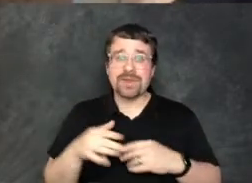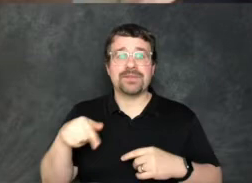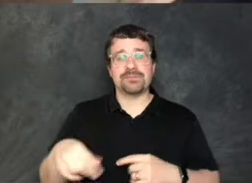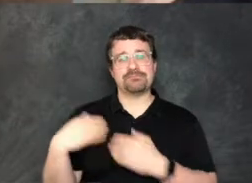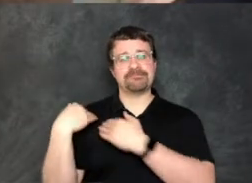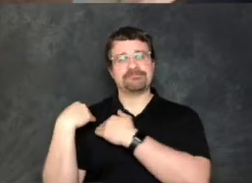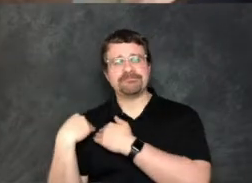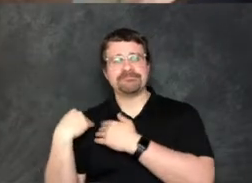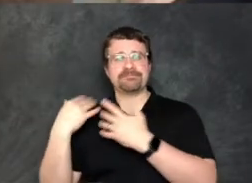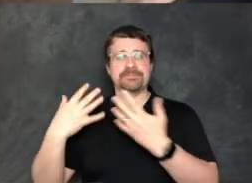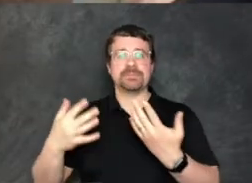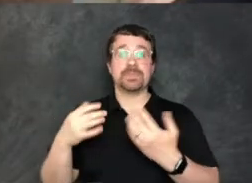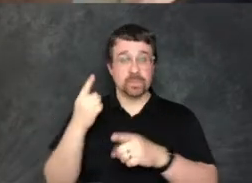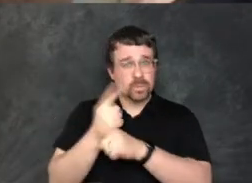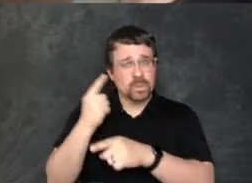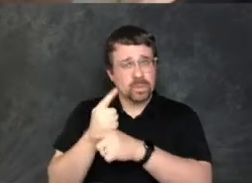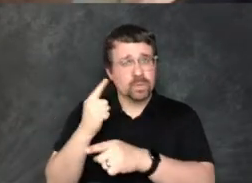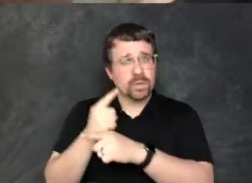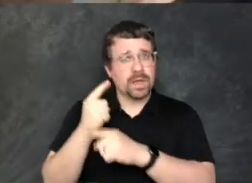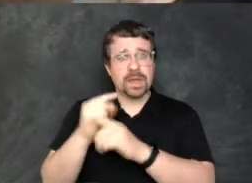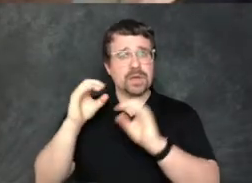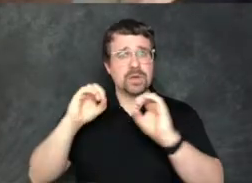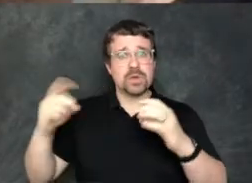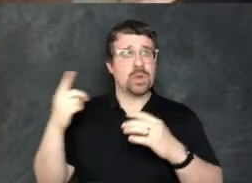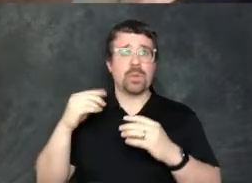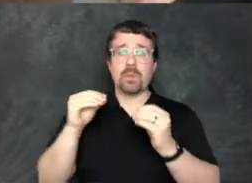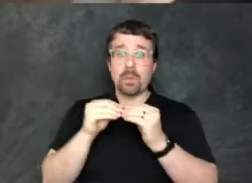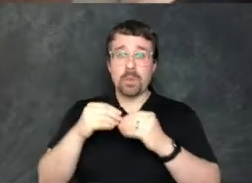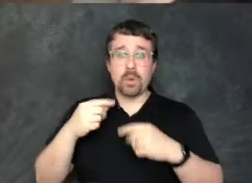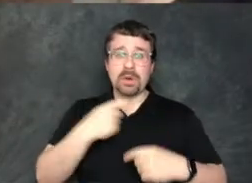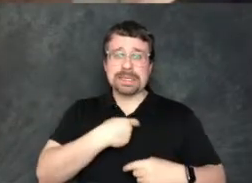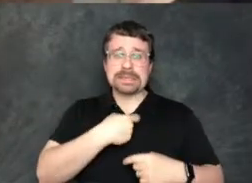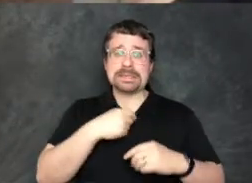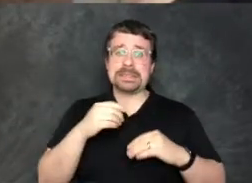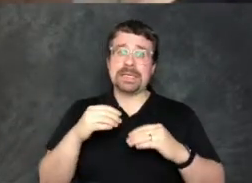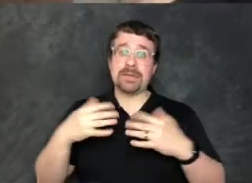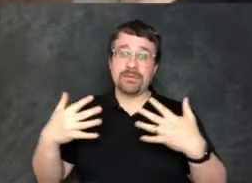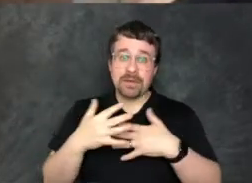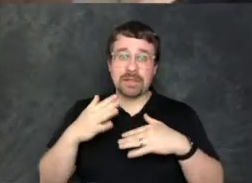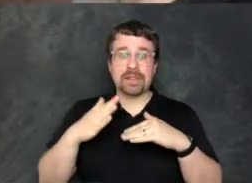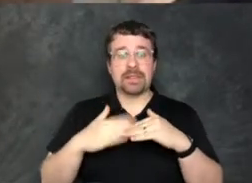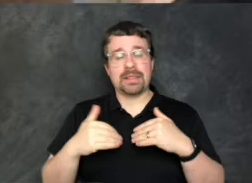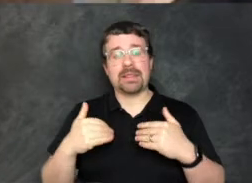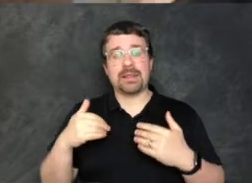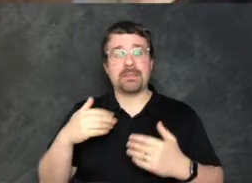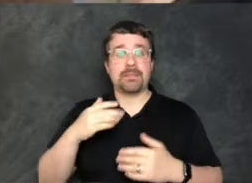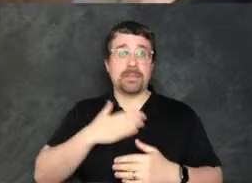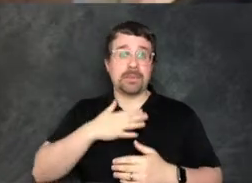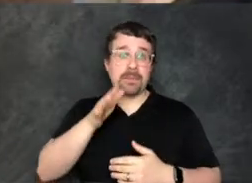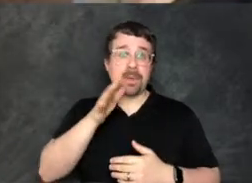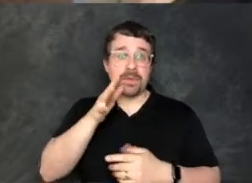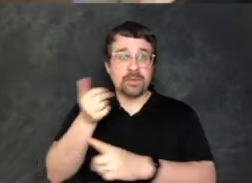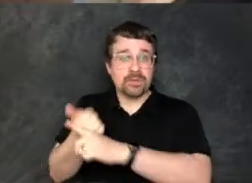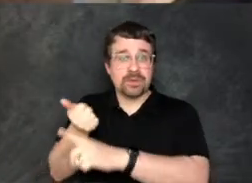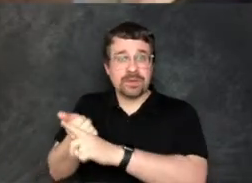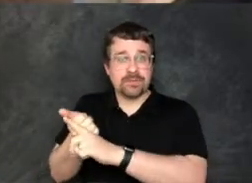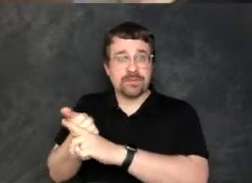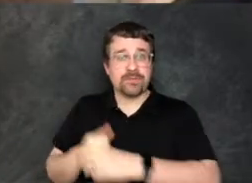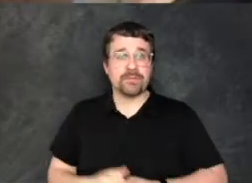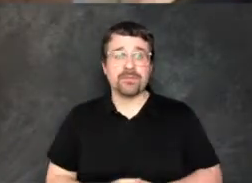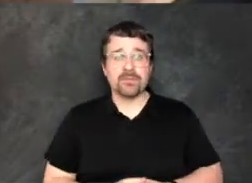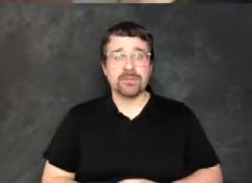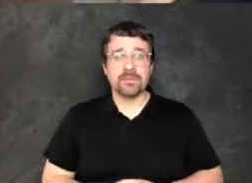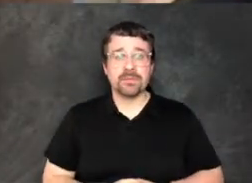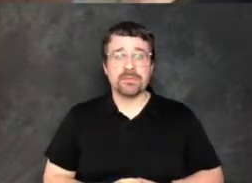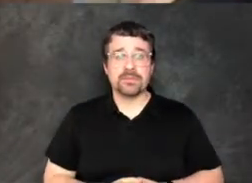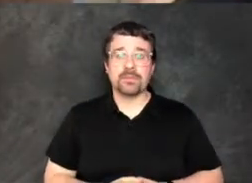of us not to be afraid of this burden. And rightfully so, no one was more anxious and afraid than my